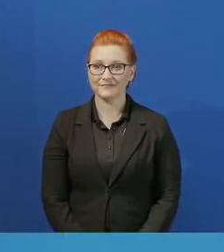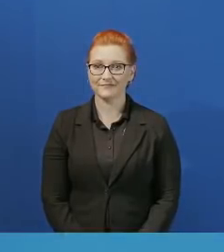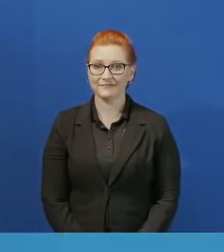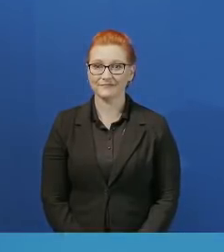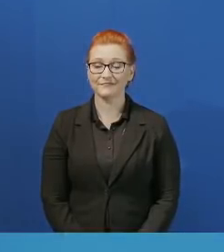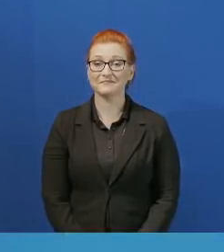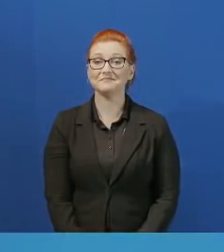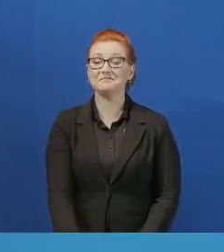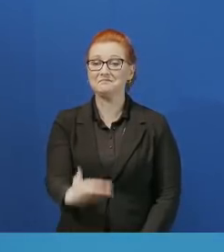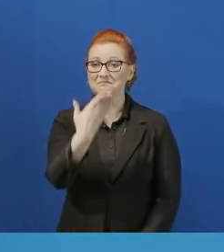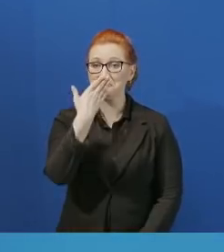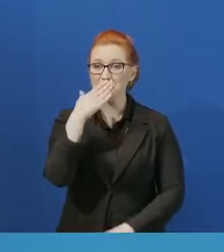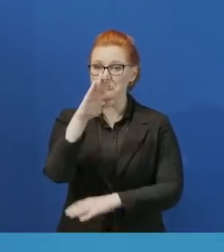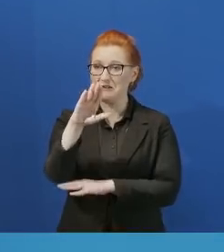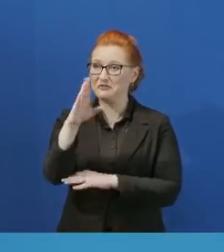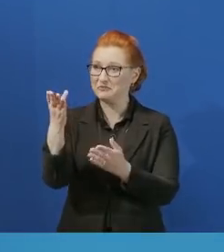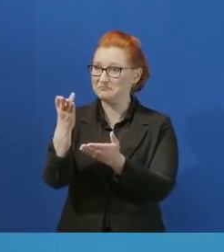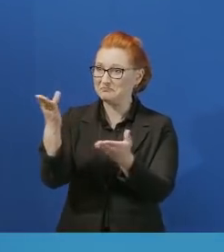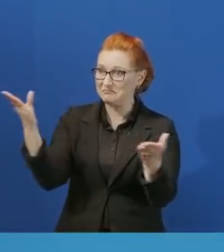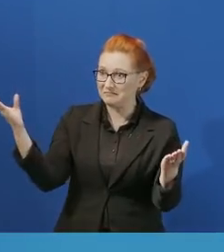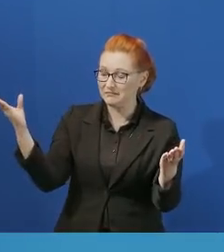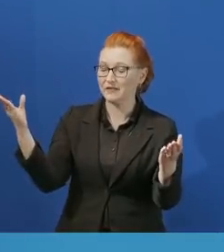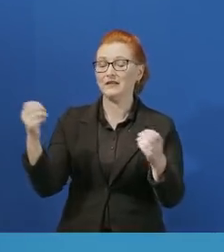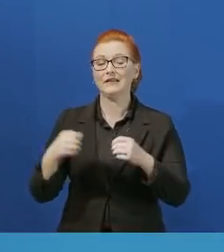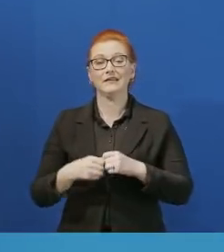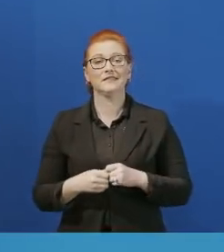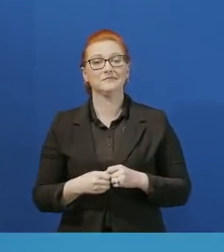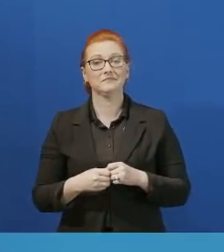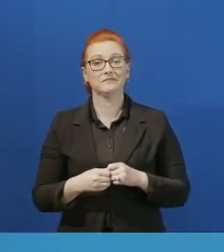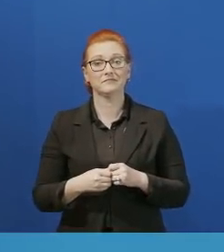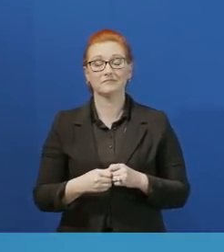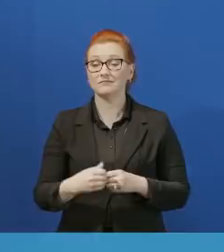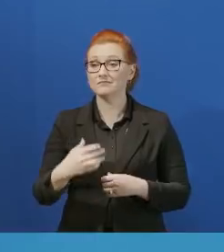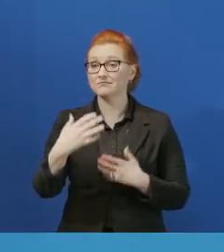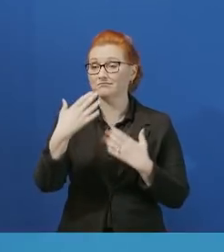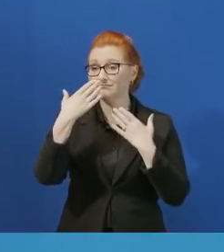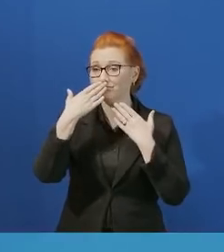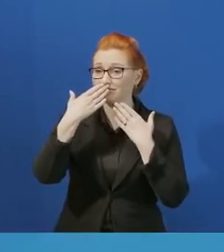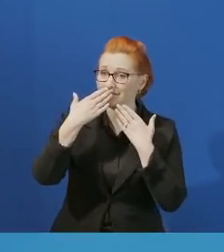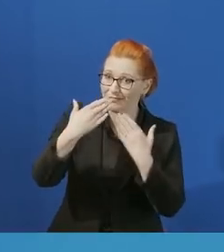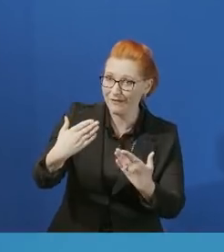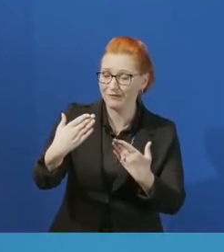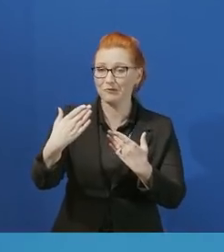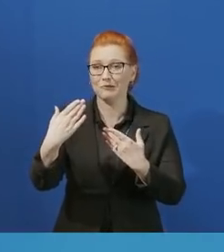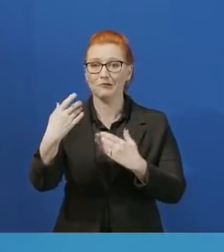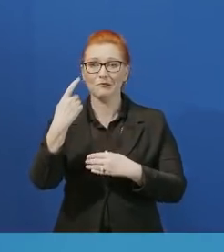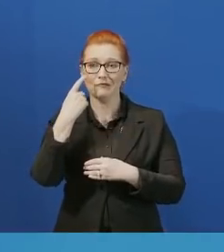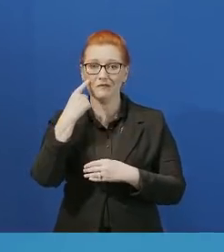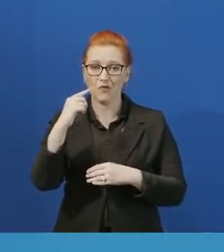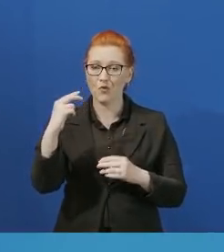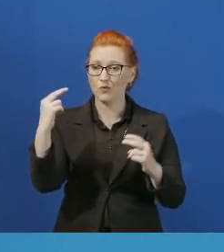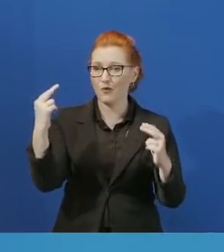Good afternoon, everyone. I want to say thank you all for being here.